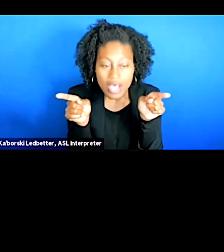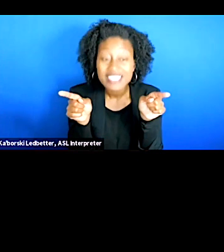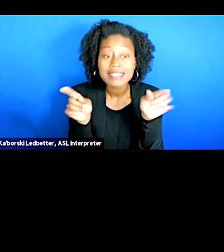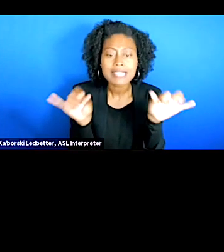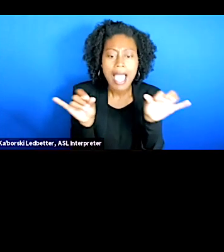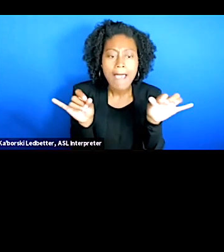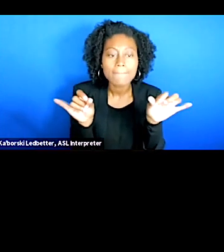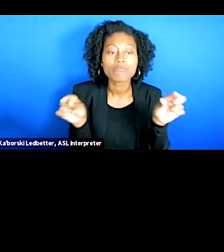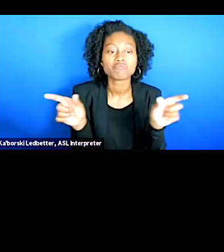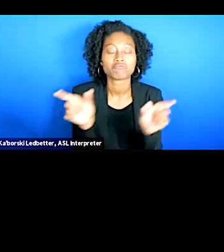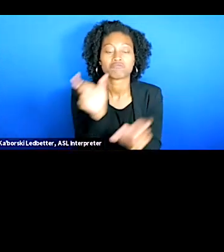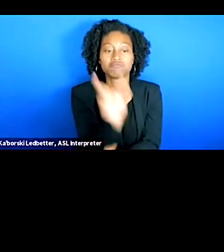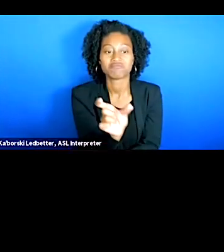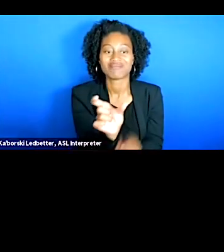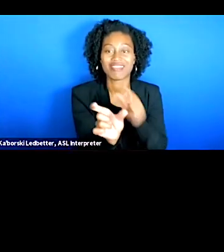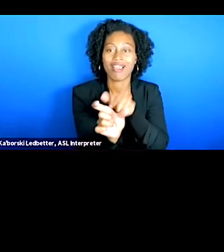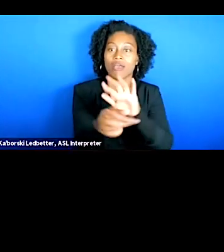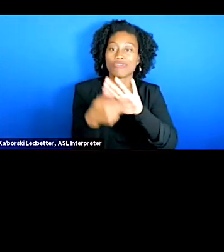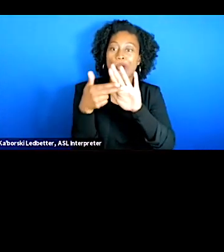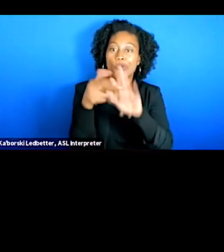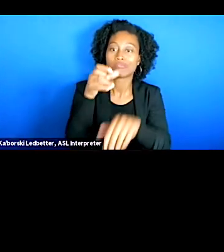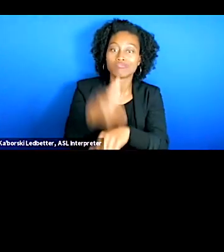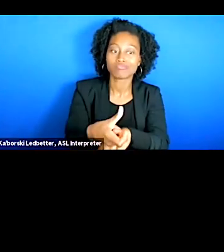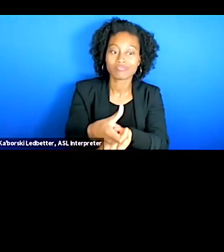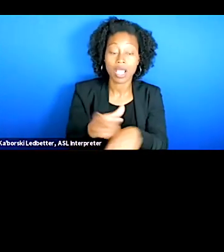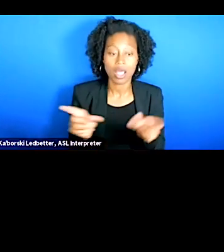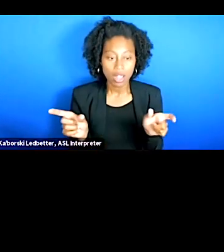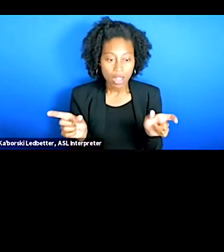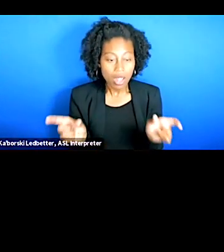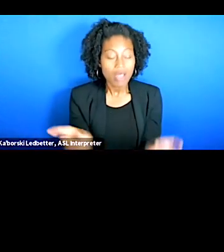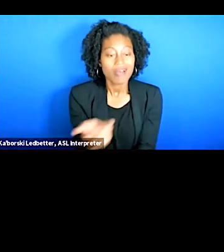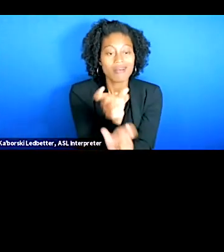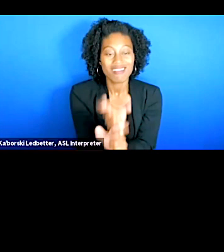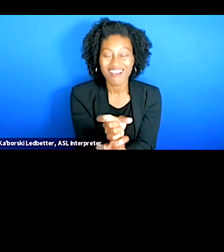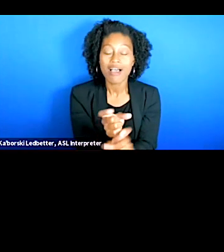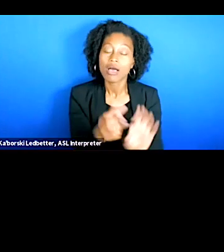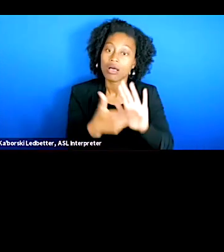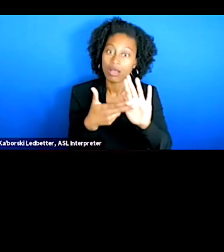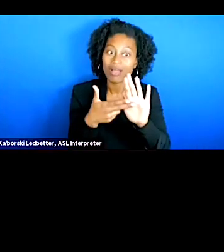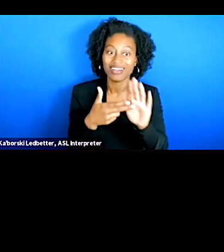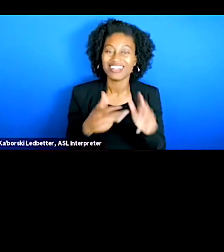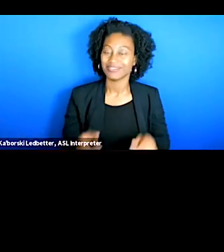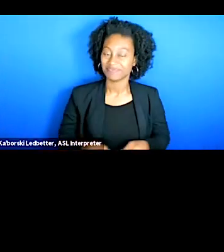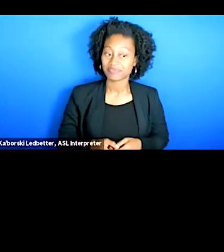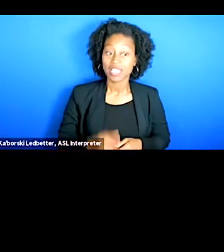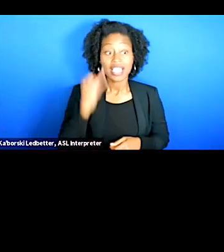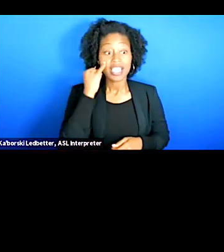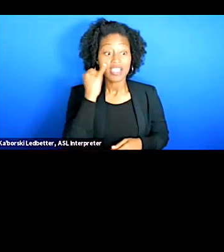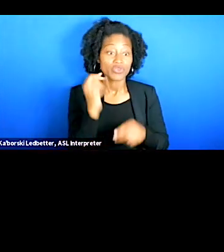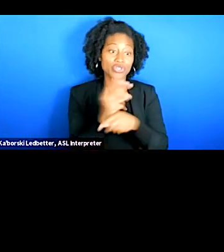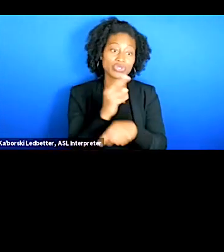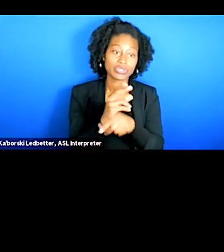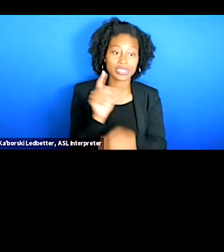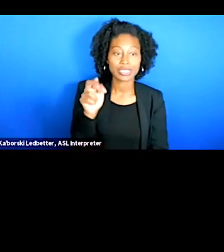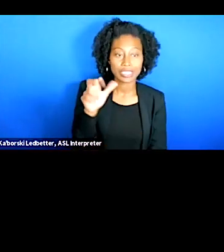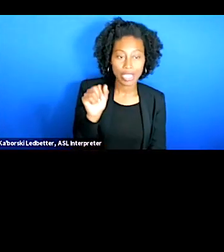used to code the data. If we are using Tara Yosso's theory of community cultural wealth, for example,